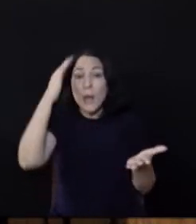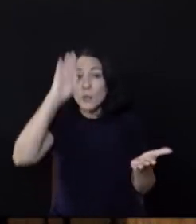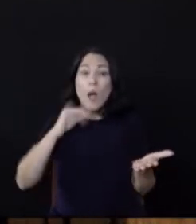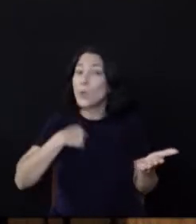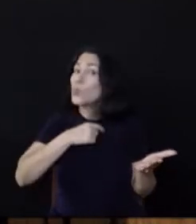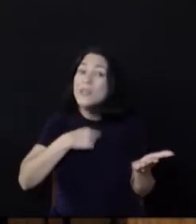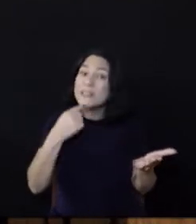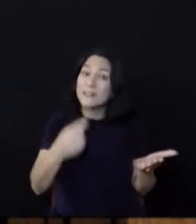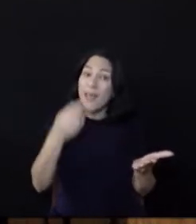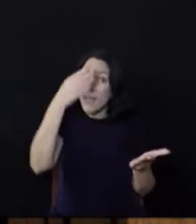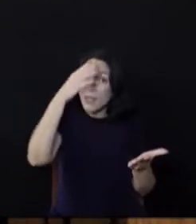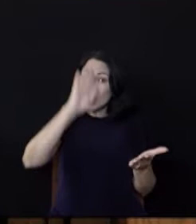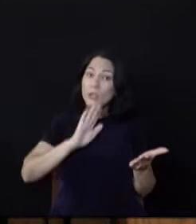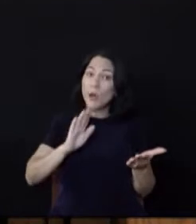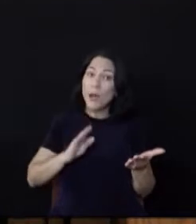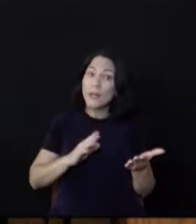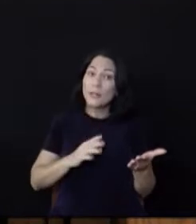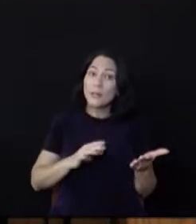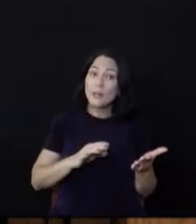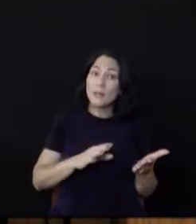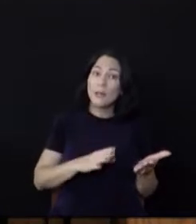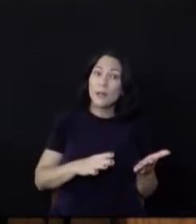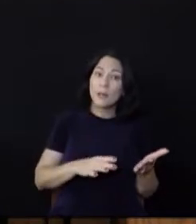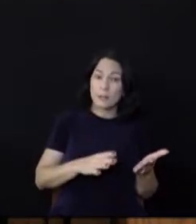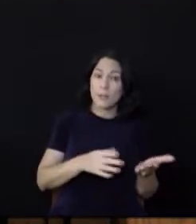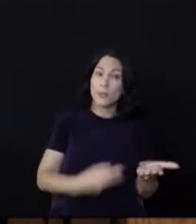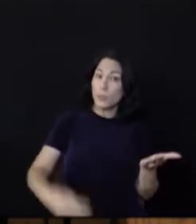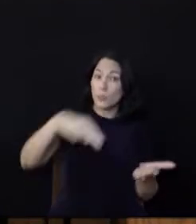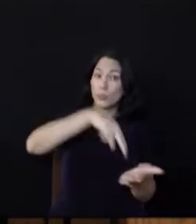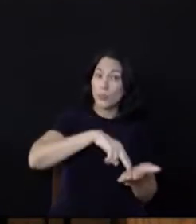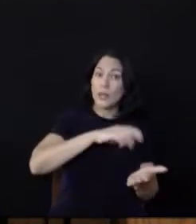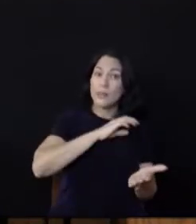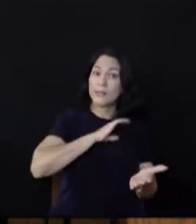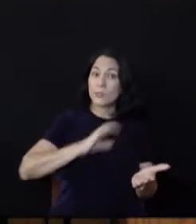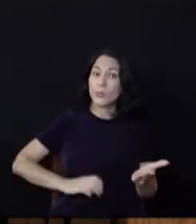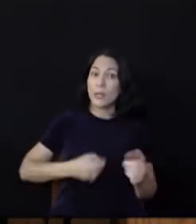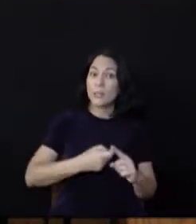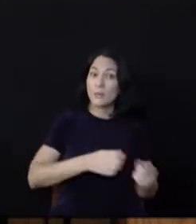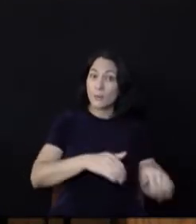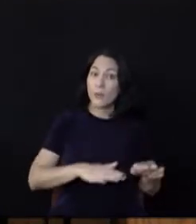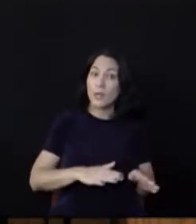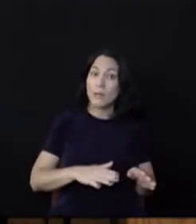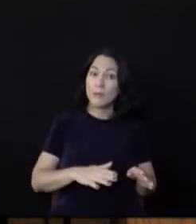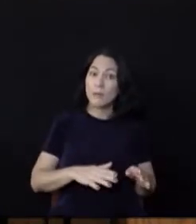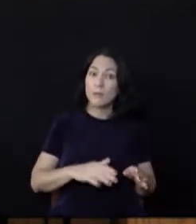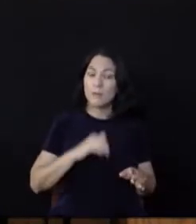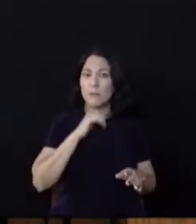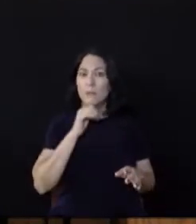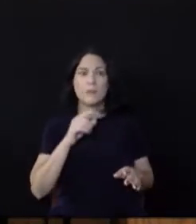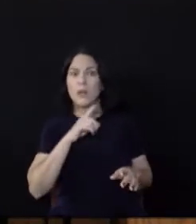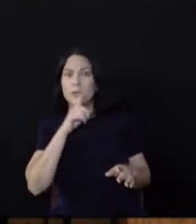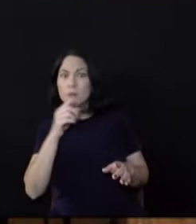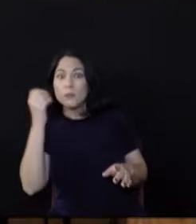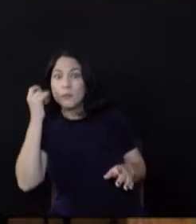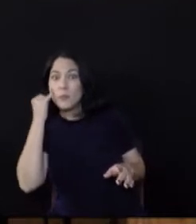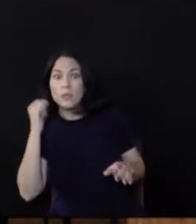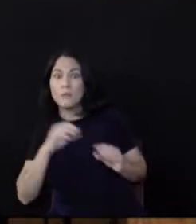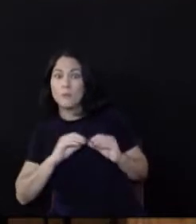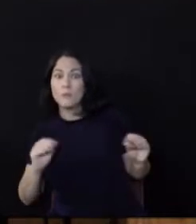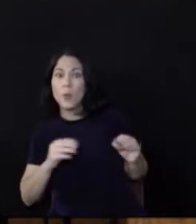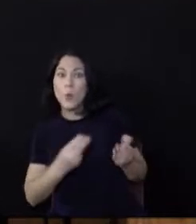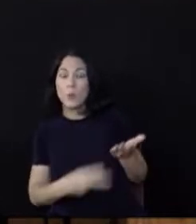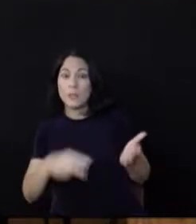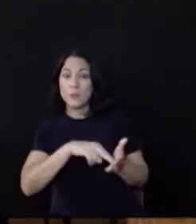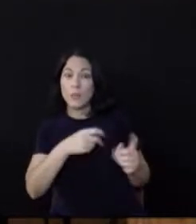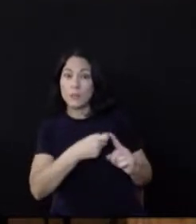God raised Christ from the grave. But that can't be true if there is no resurrection from the dead. And if there is no resurrection of the dead,